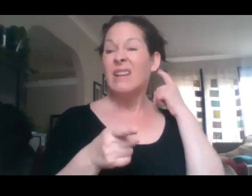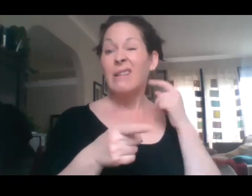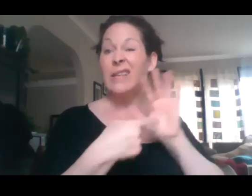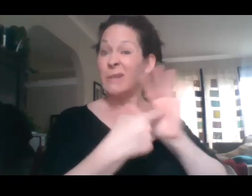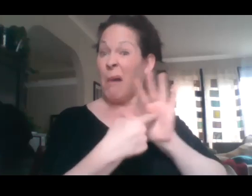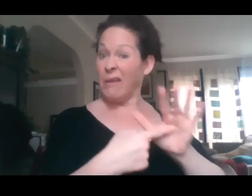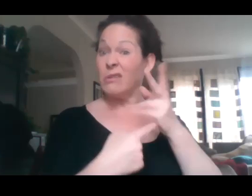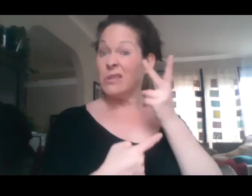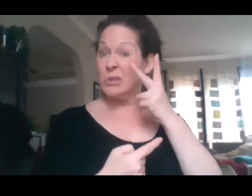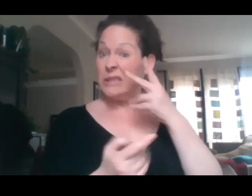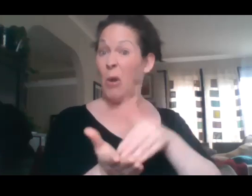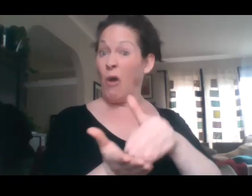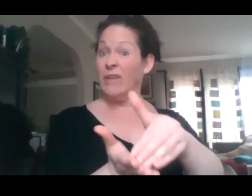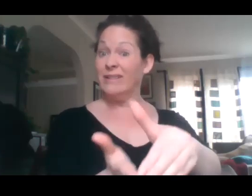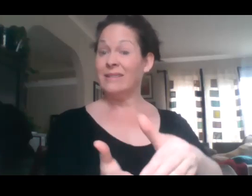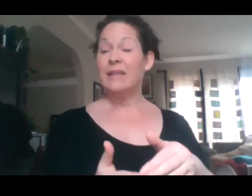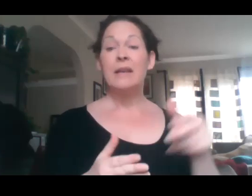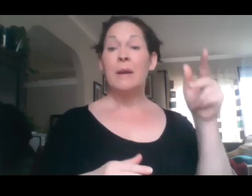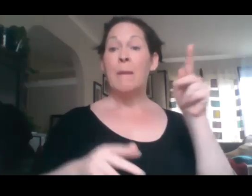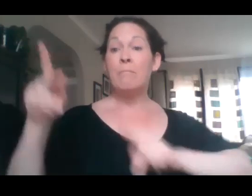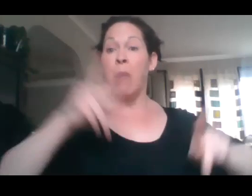lot. Population growth,